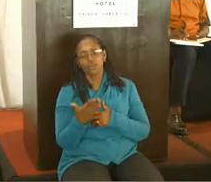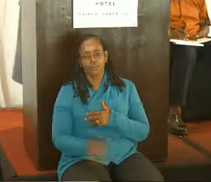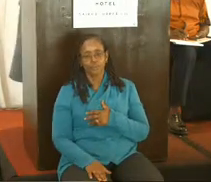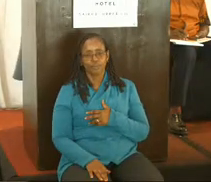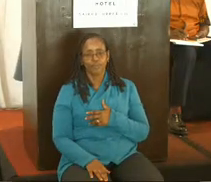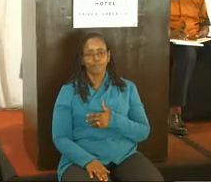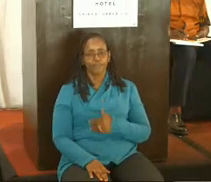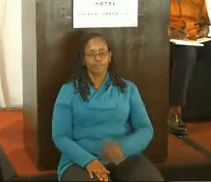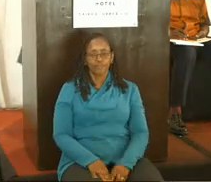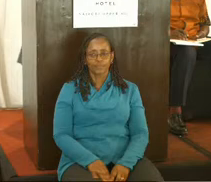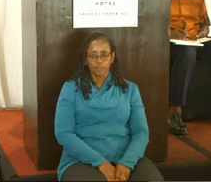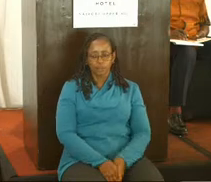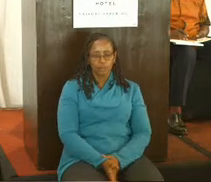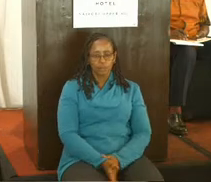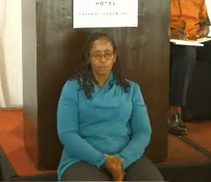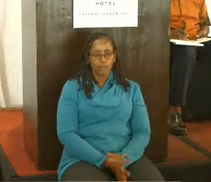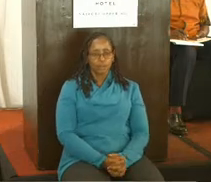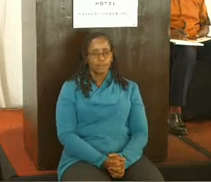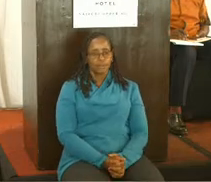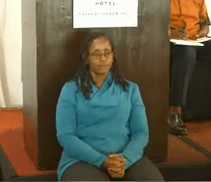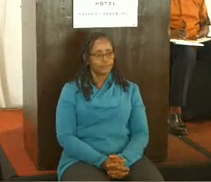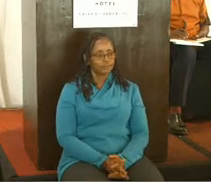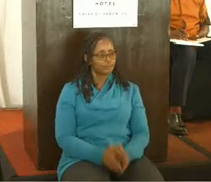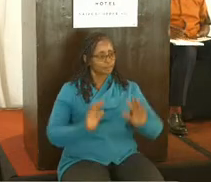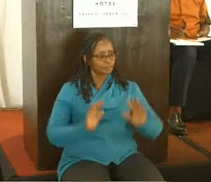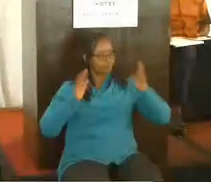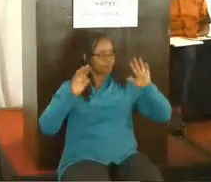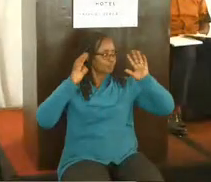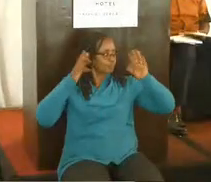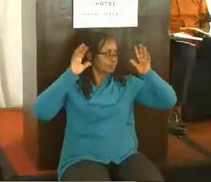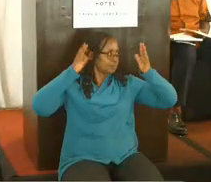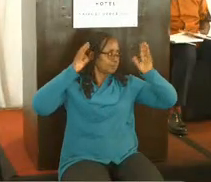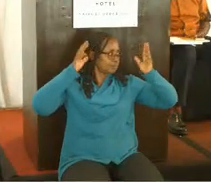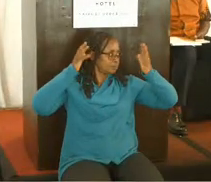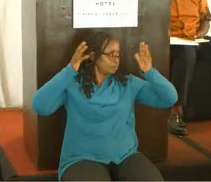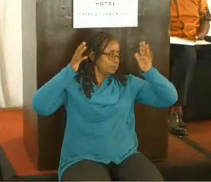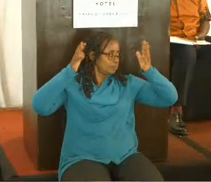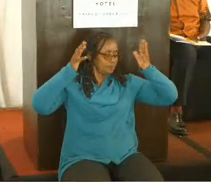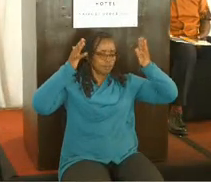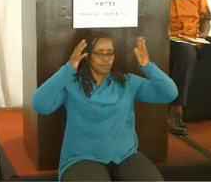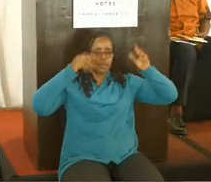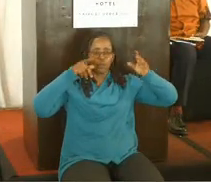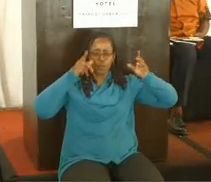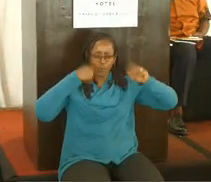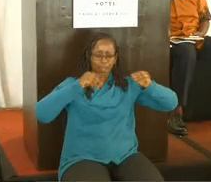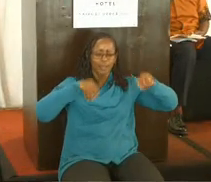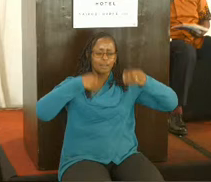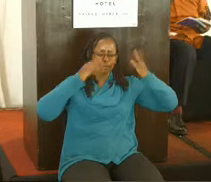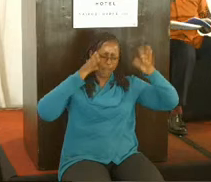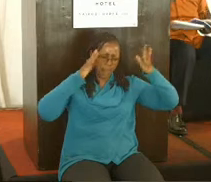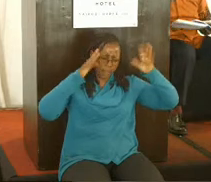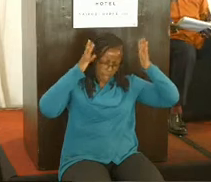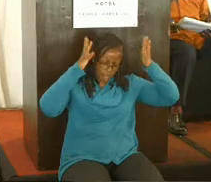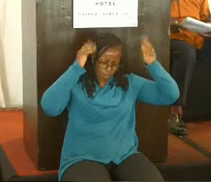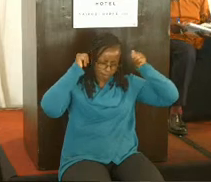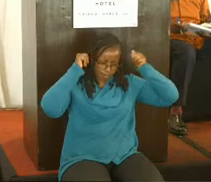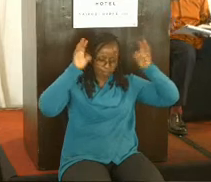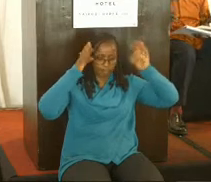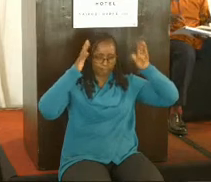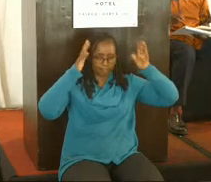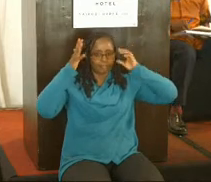you let's give them a hand let's give this panel a good a good clap ladies and